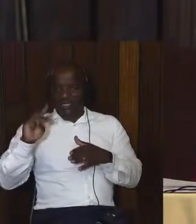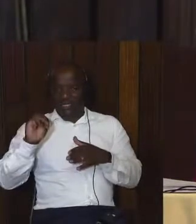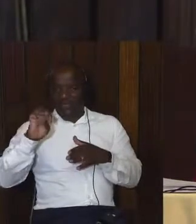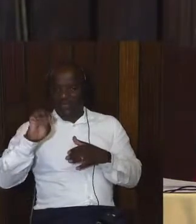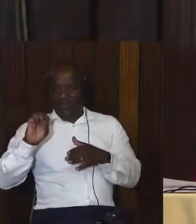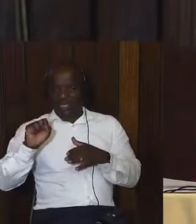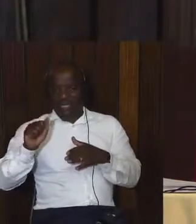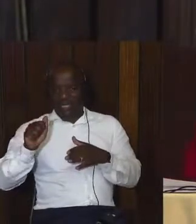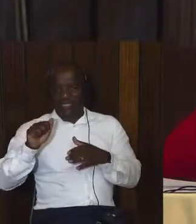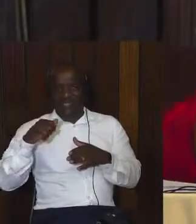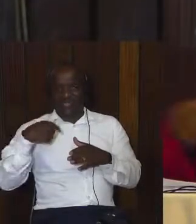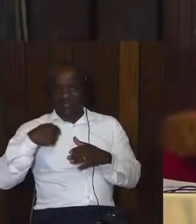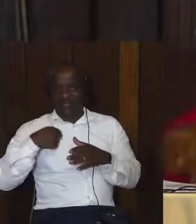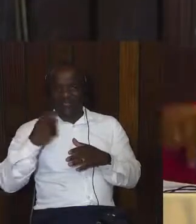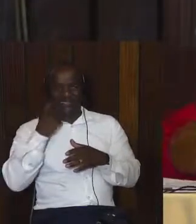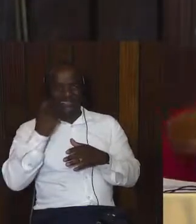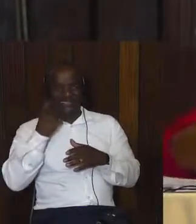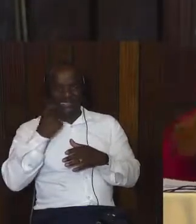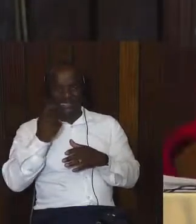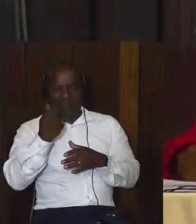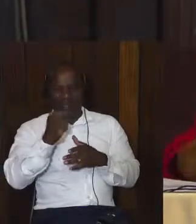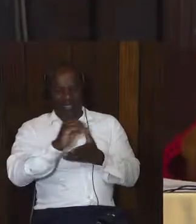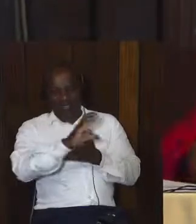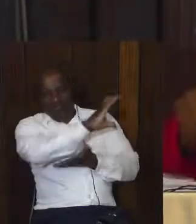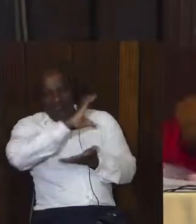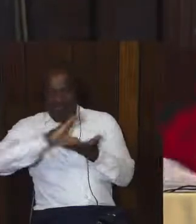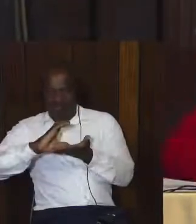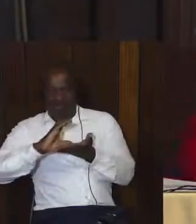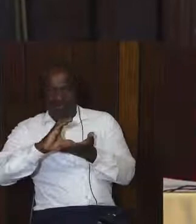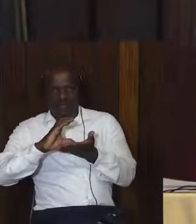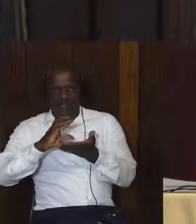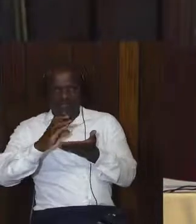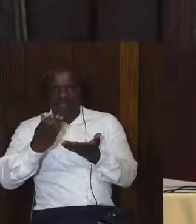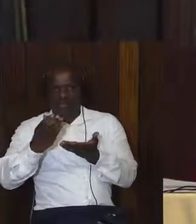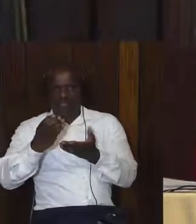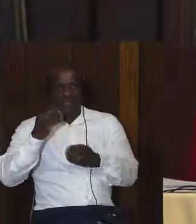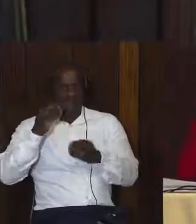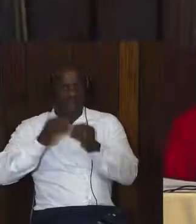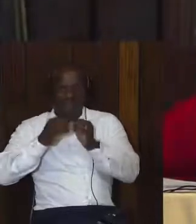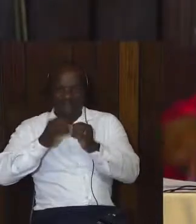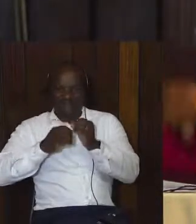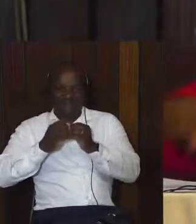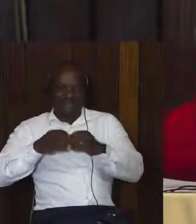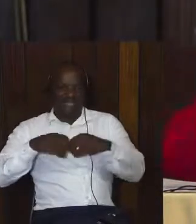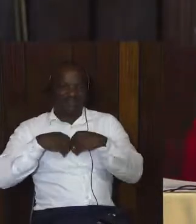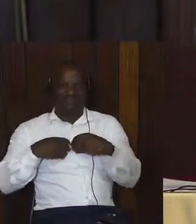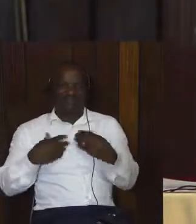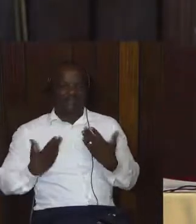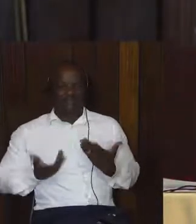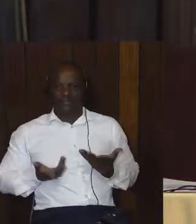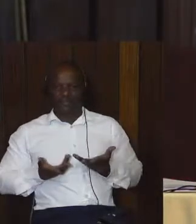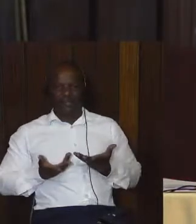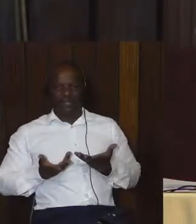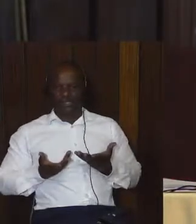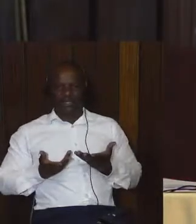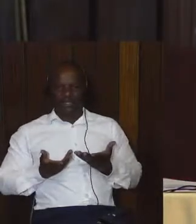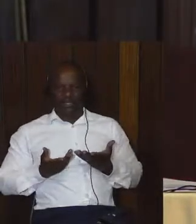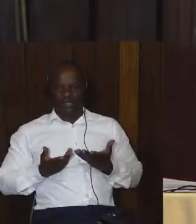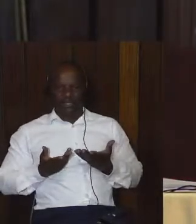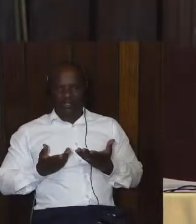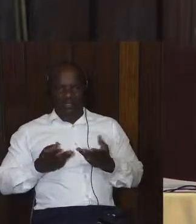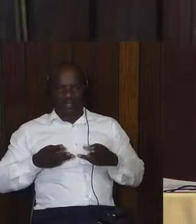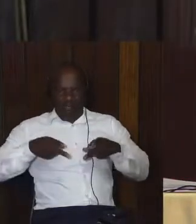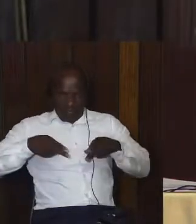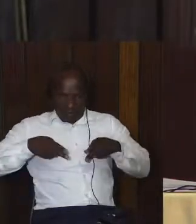Treasury, but we can't get less than 50 million rand to fix that particular impasse that we are having at that particular